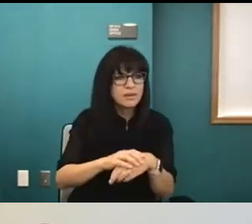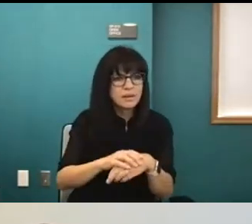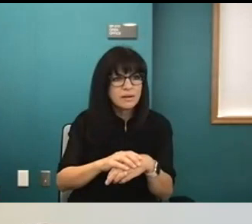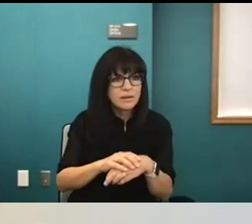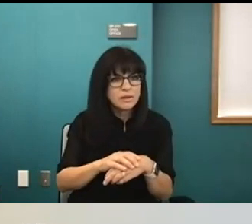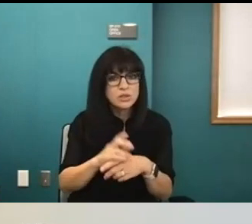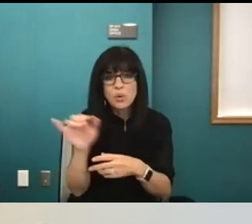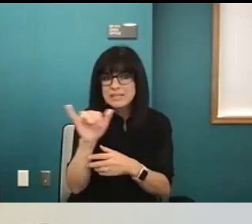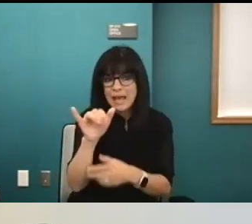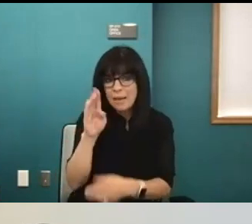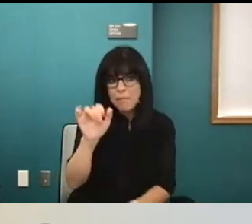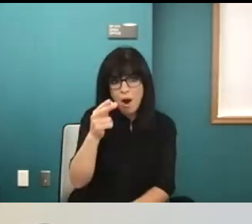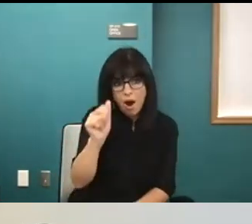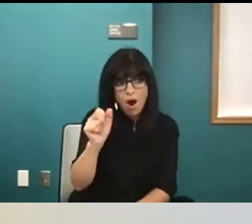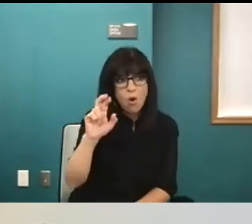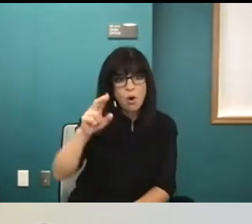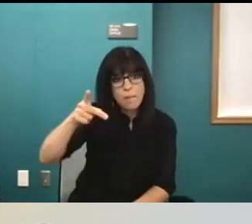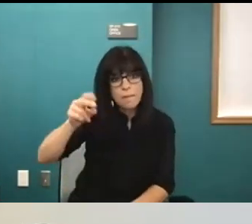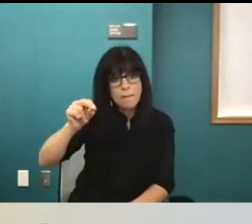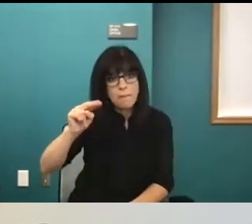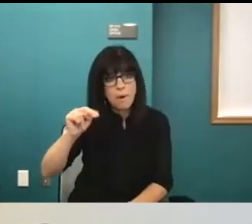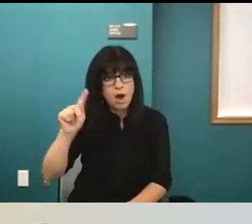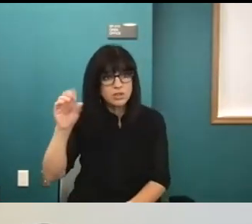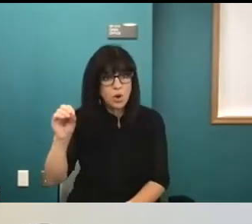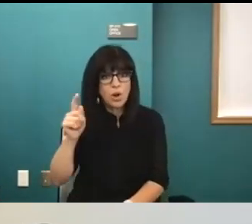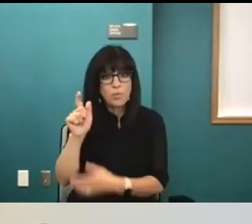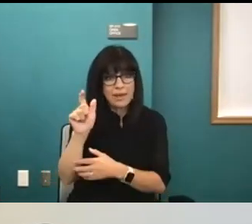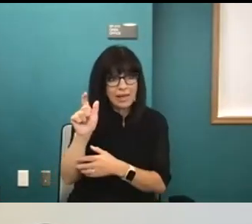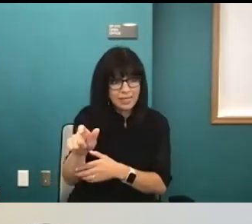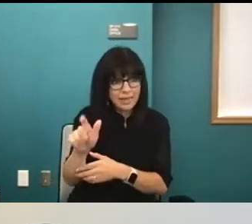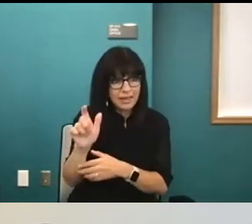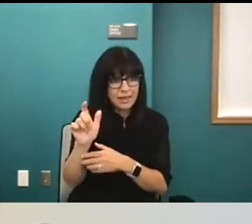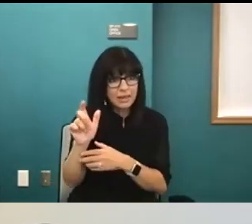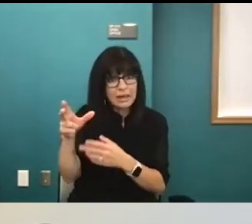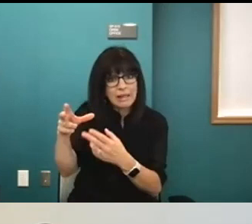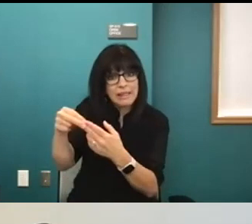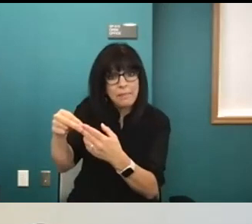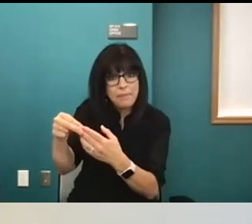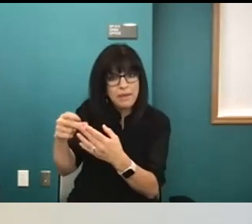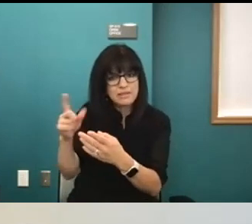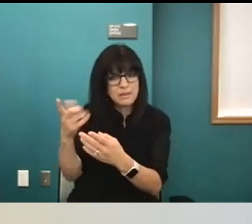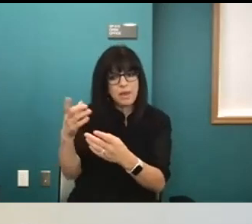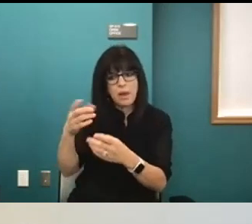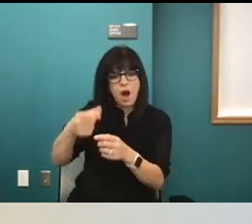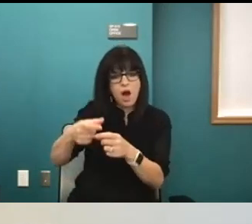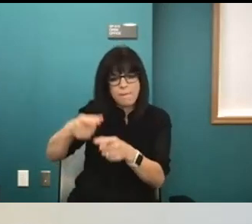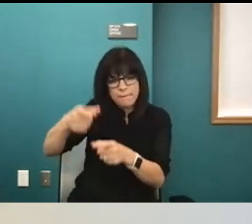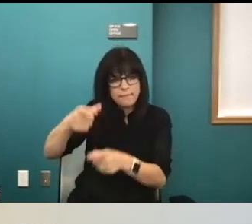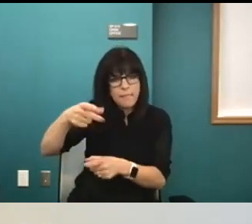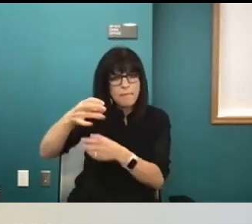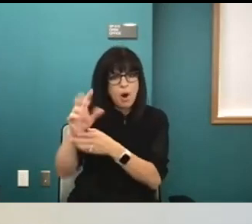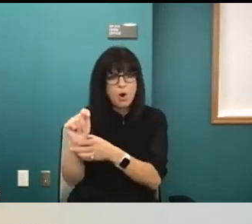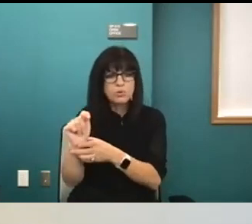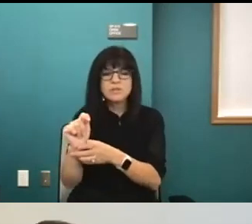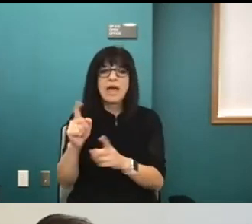Baja then, or the Ponto? Like, can we click it on a post we already have? No, it has to be the Adhere's post. It's